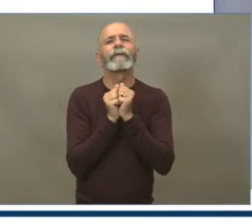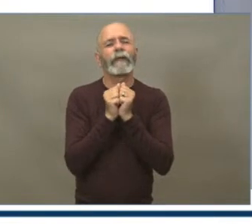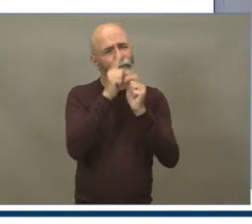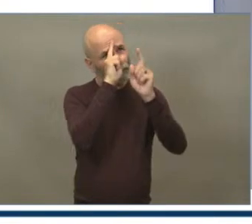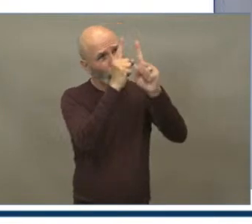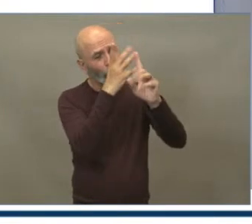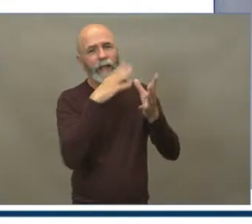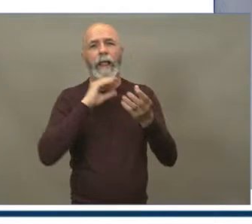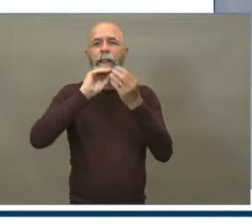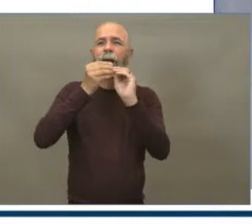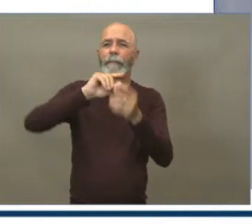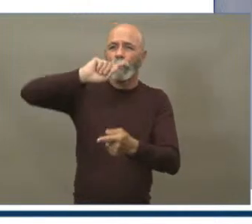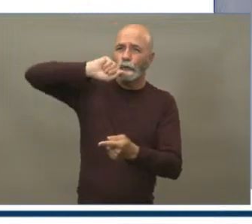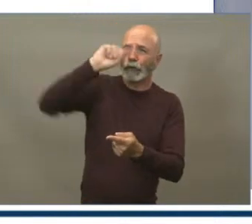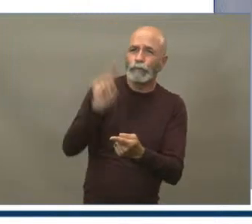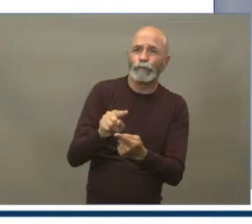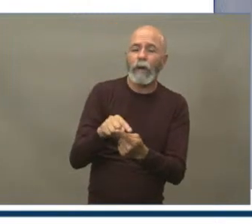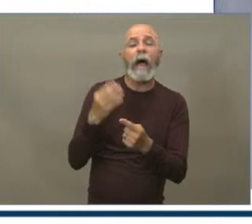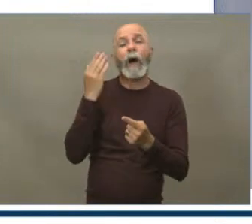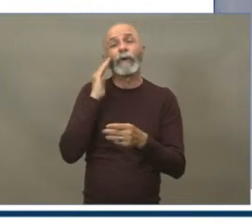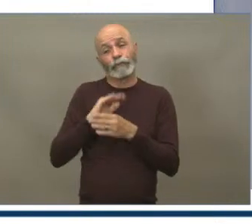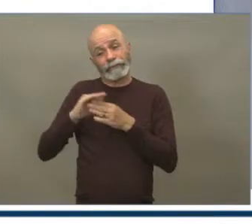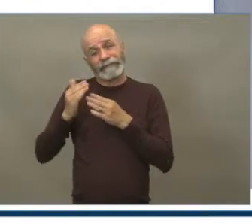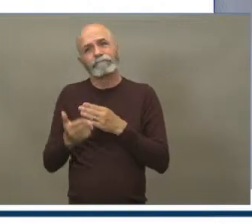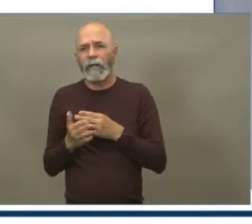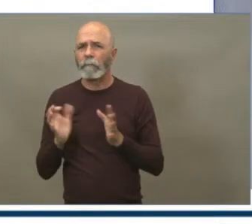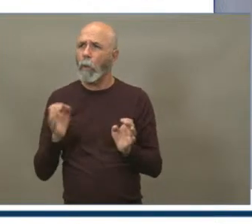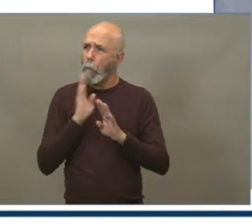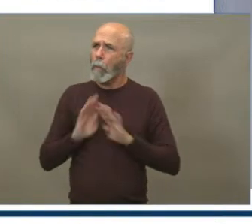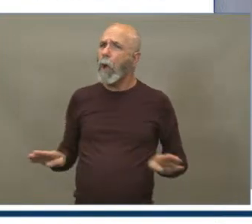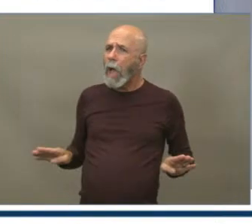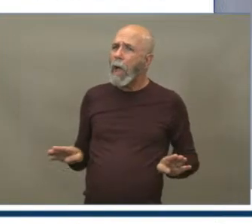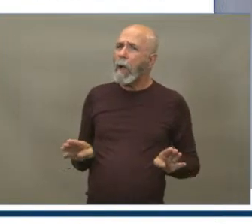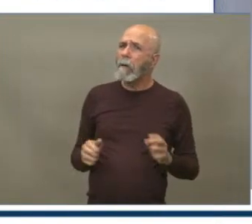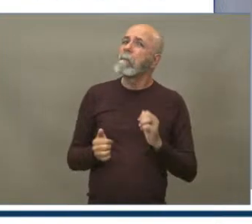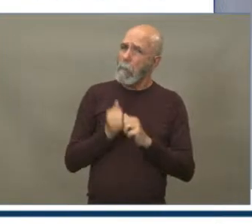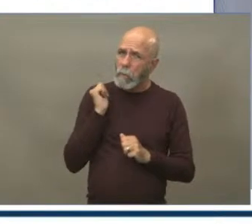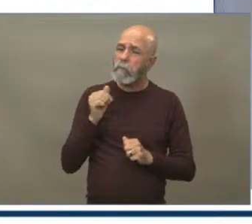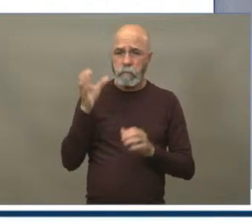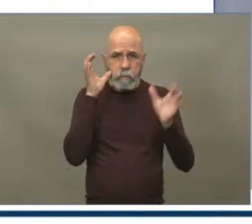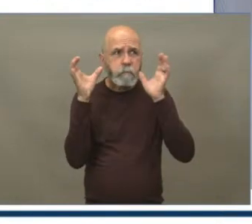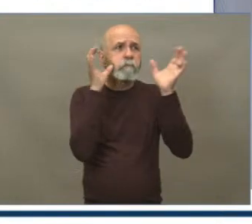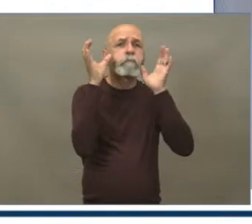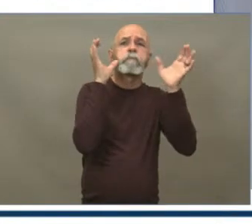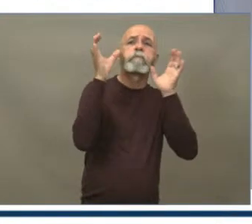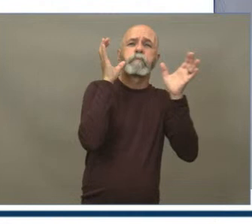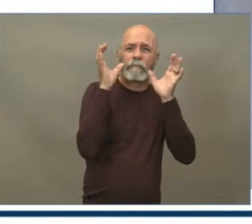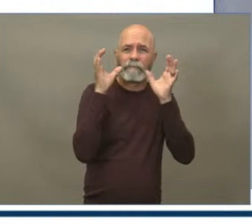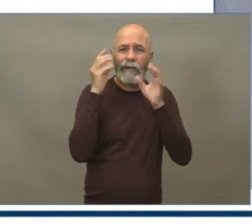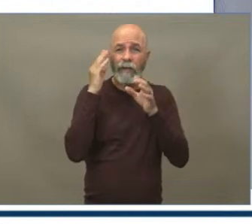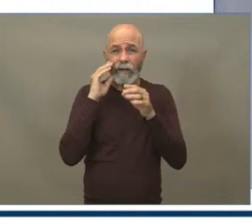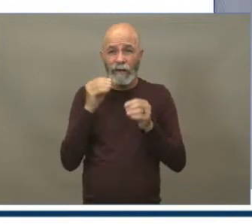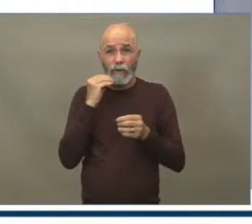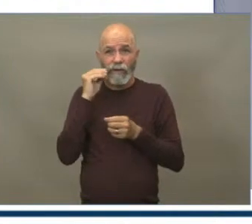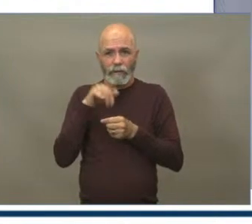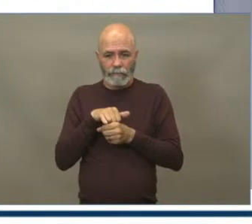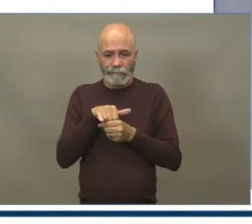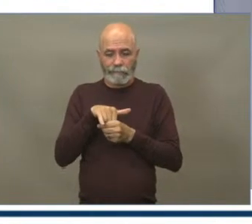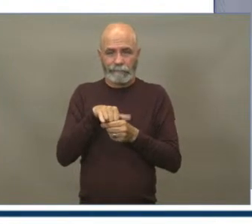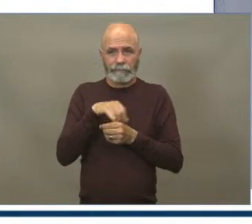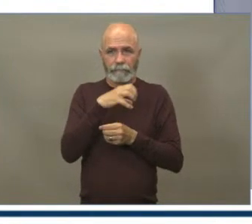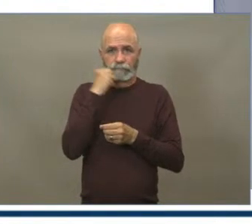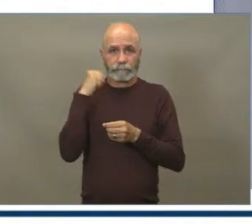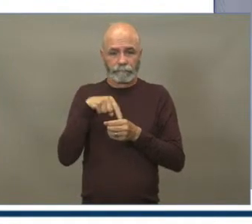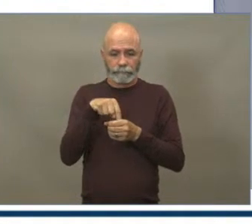quiet weekend and the majority followed restrictions. I know it isn't easy to stay within your community and not travel around the province, but limiting